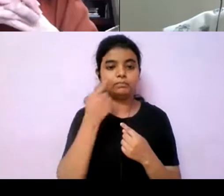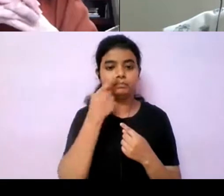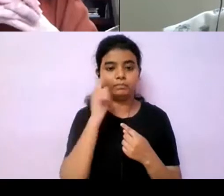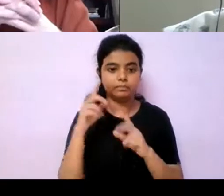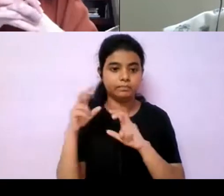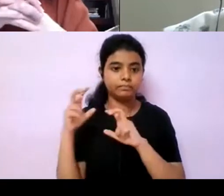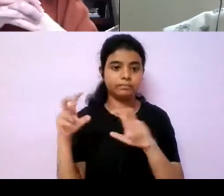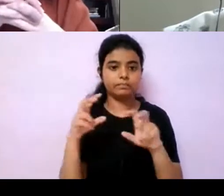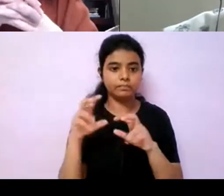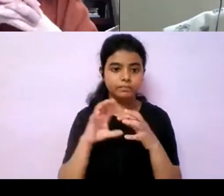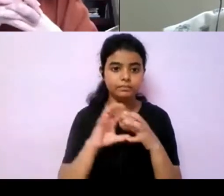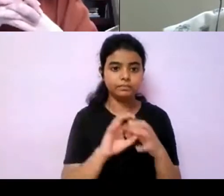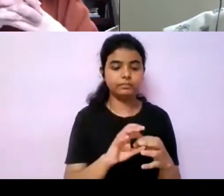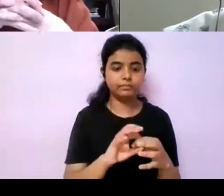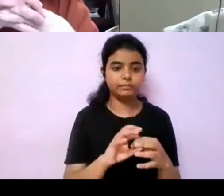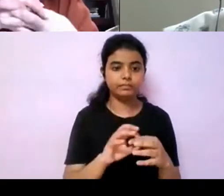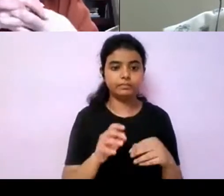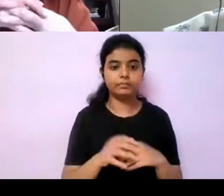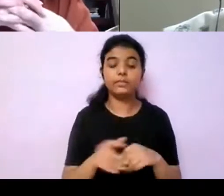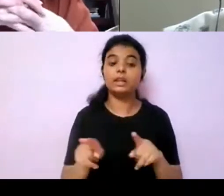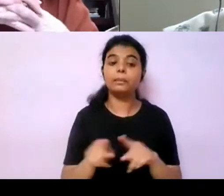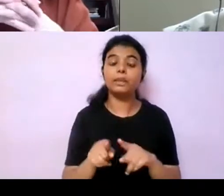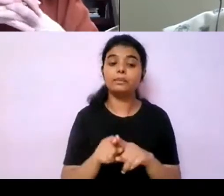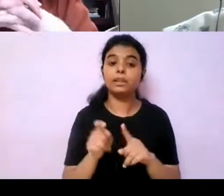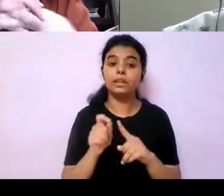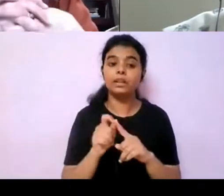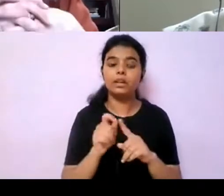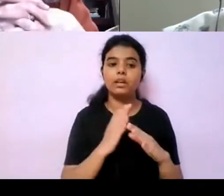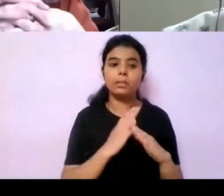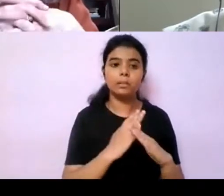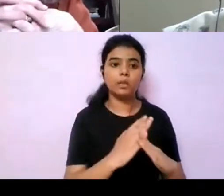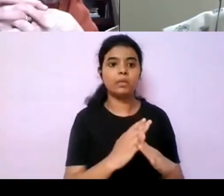Sarah Ruddick writes, is preservative love.